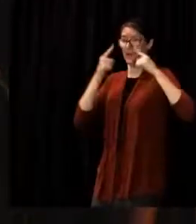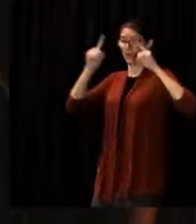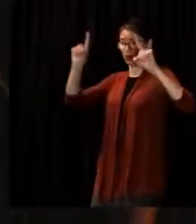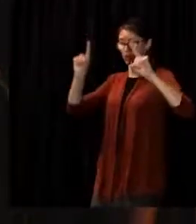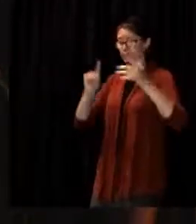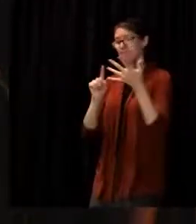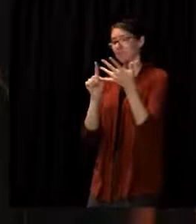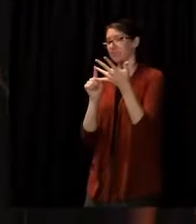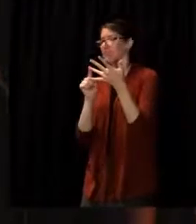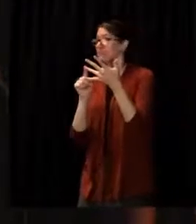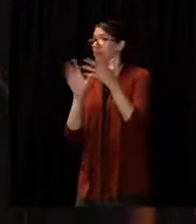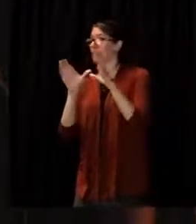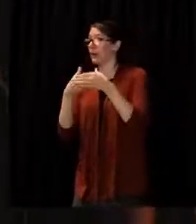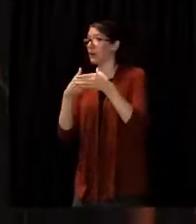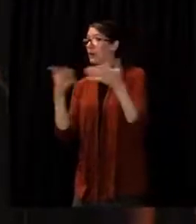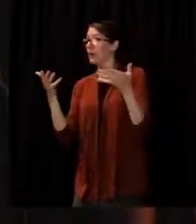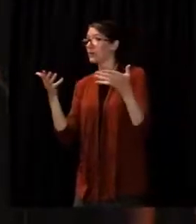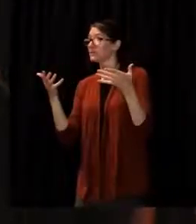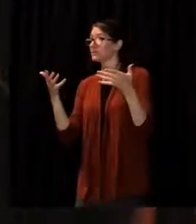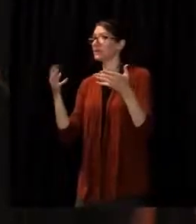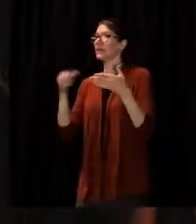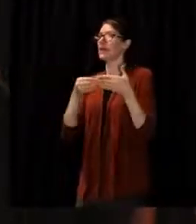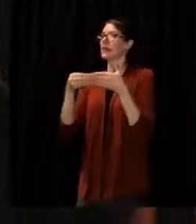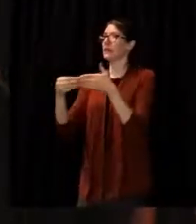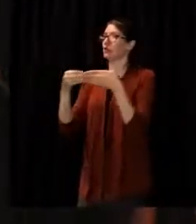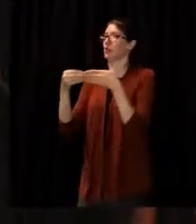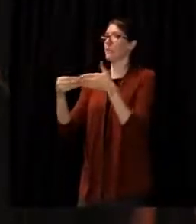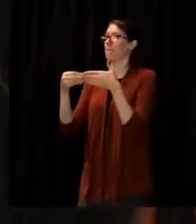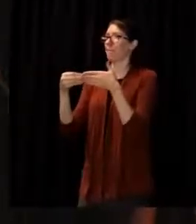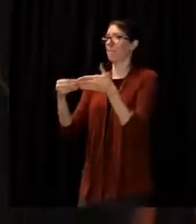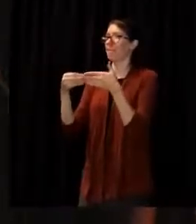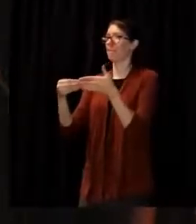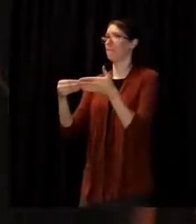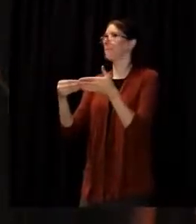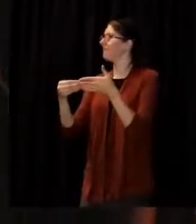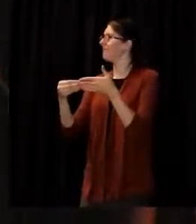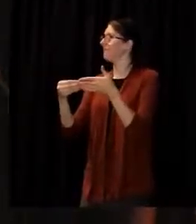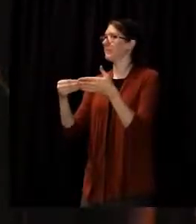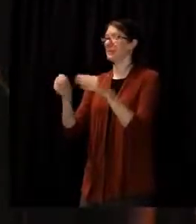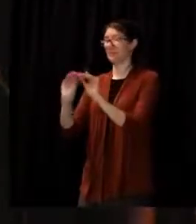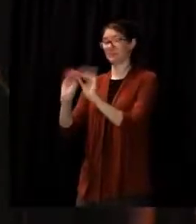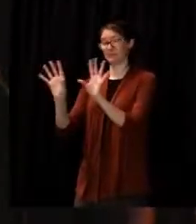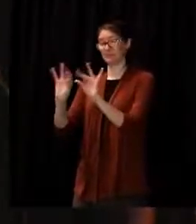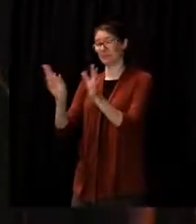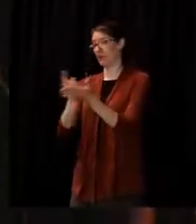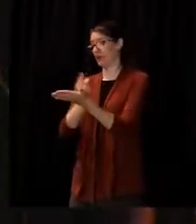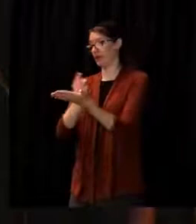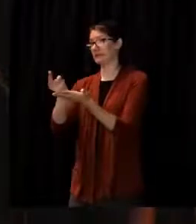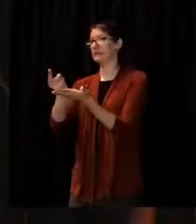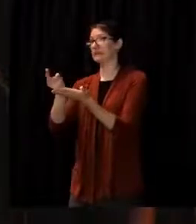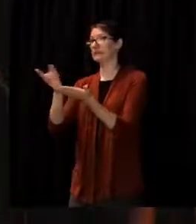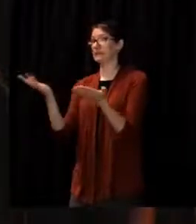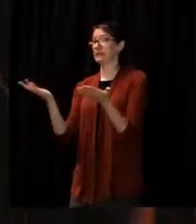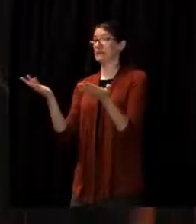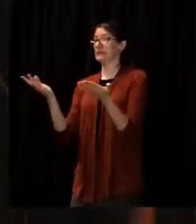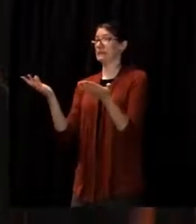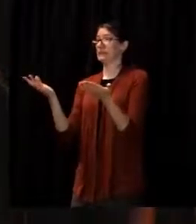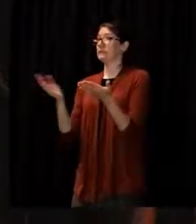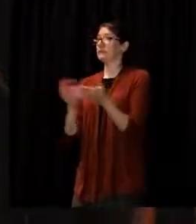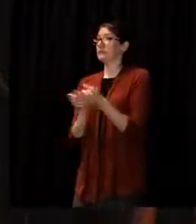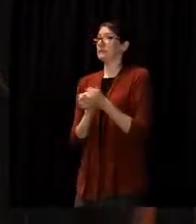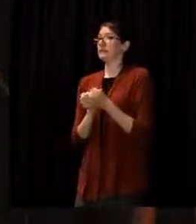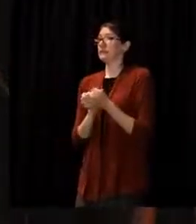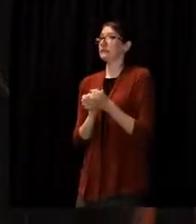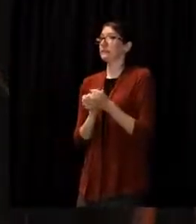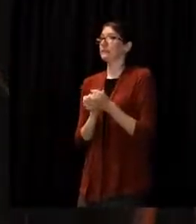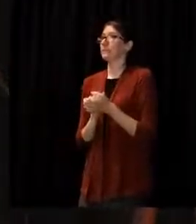first category that I'm going to address here has to do with our leadership. Now, let me just be very straightforward with you. I feel like a lot of the reasons